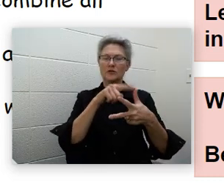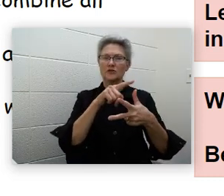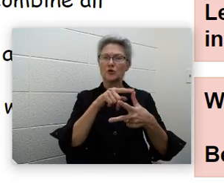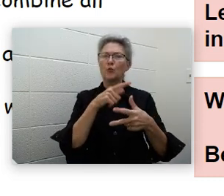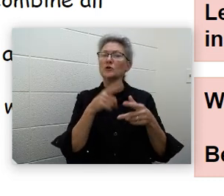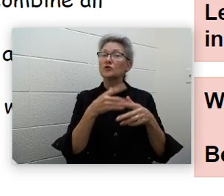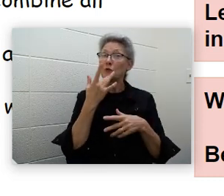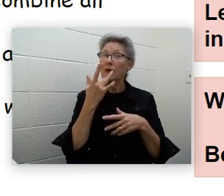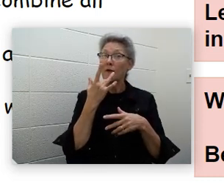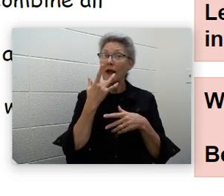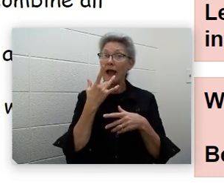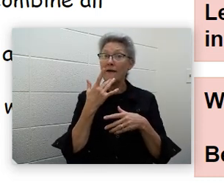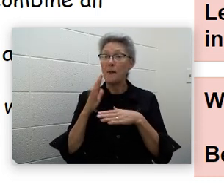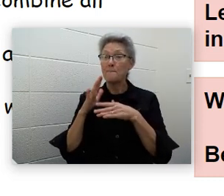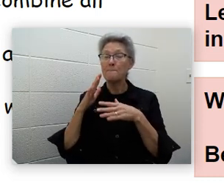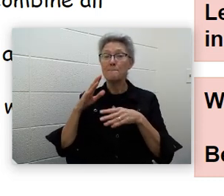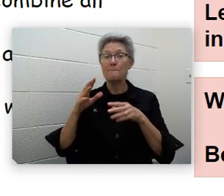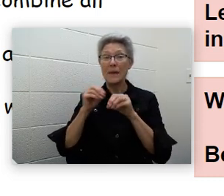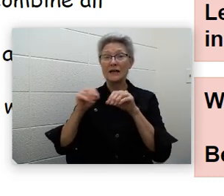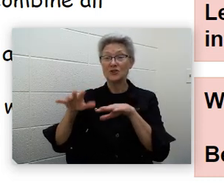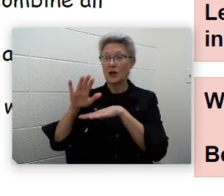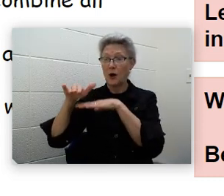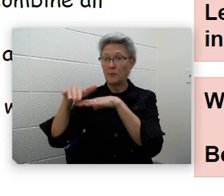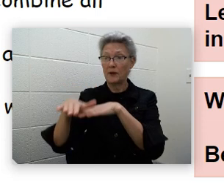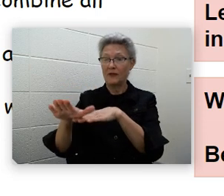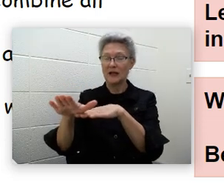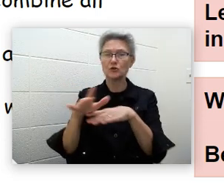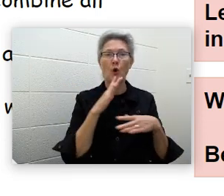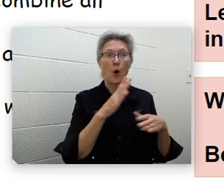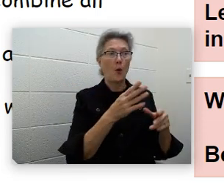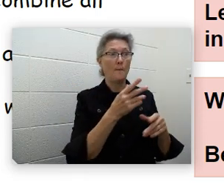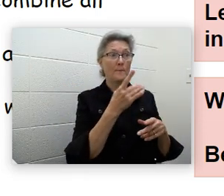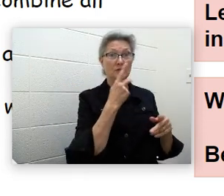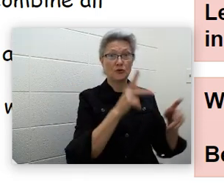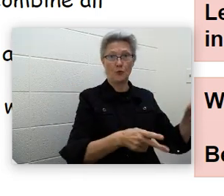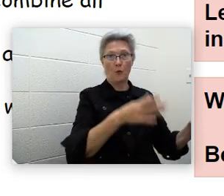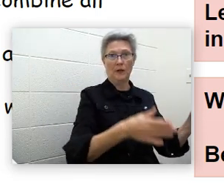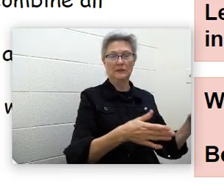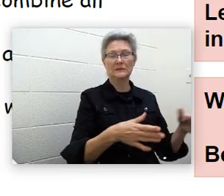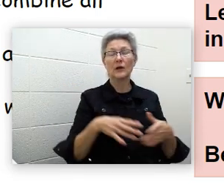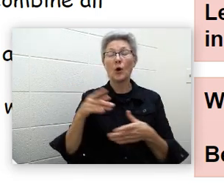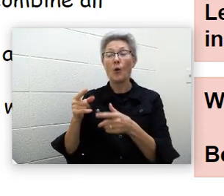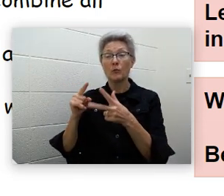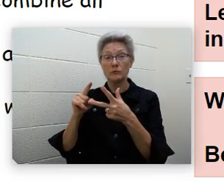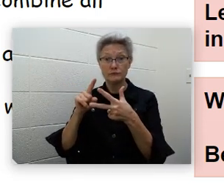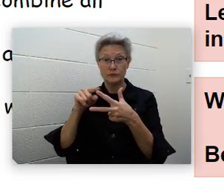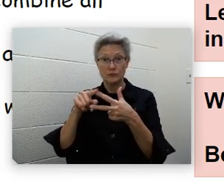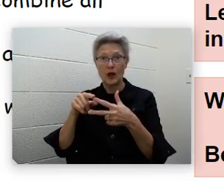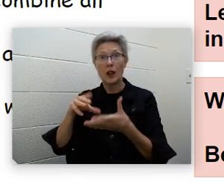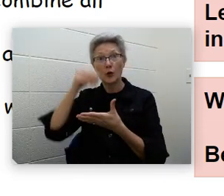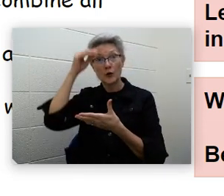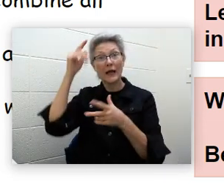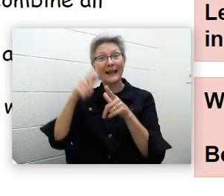your own personal robot? Would you rather learn a new language or learn to play an instrument?